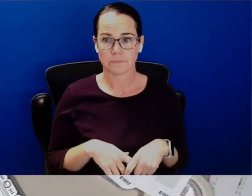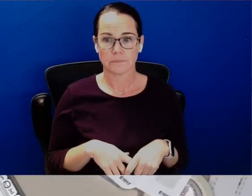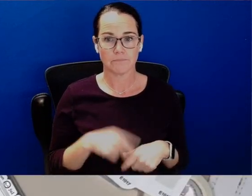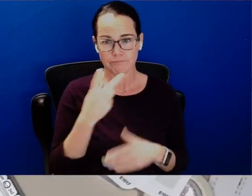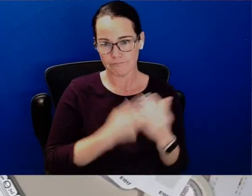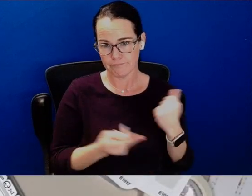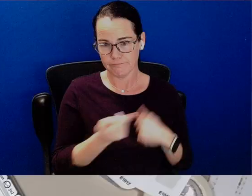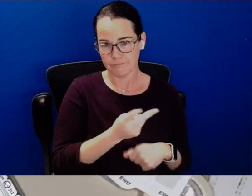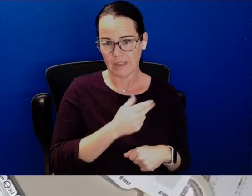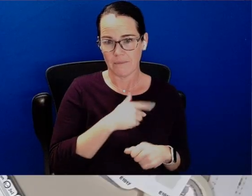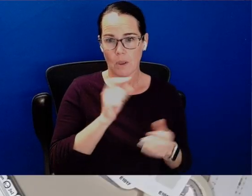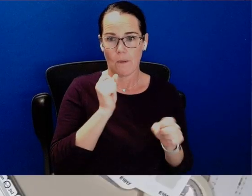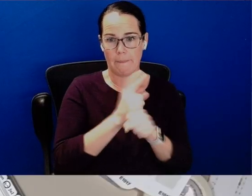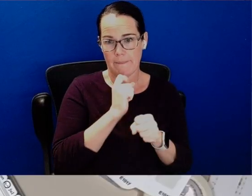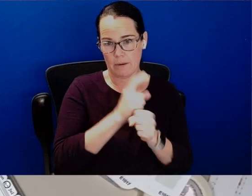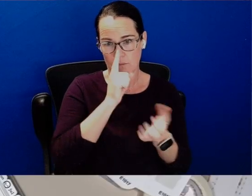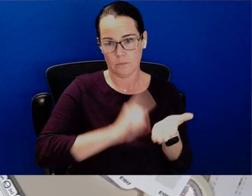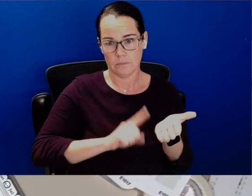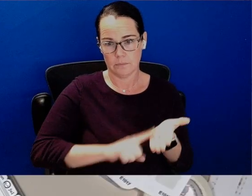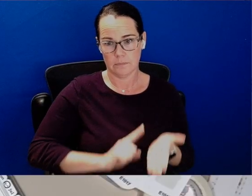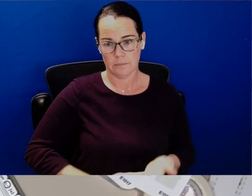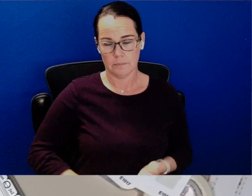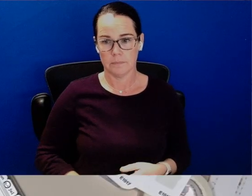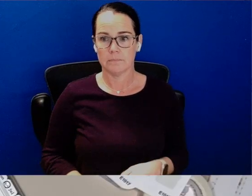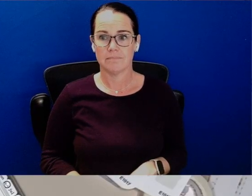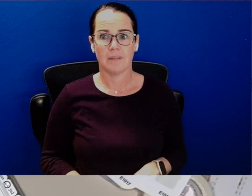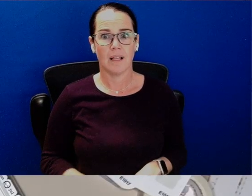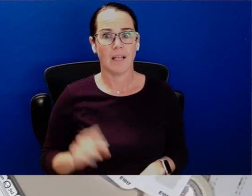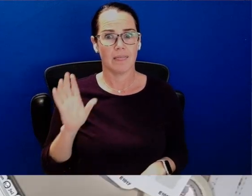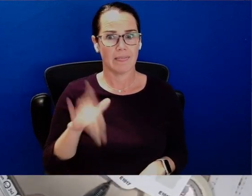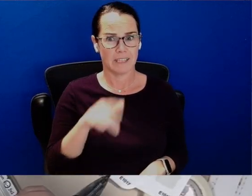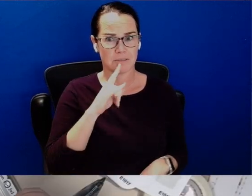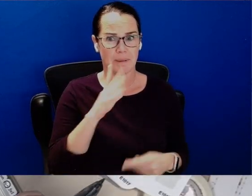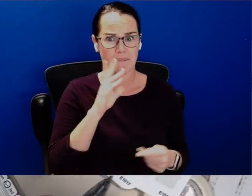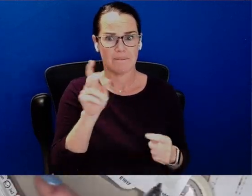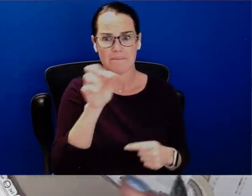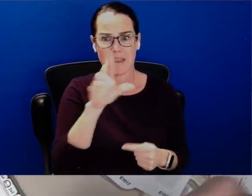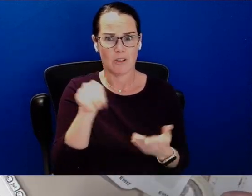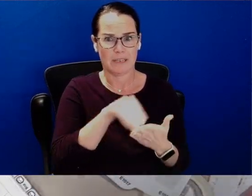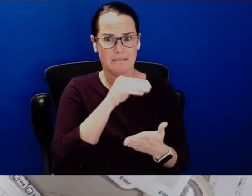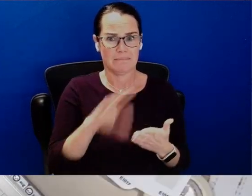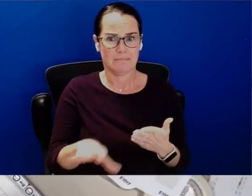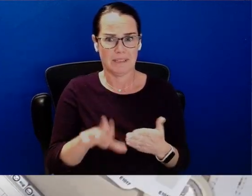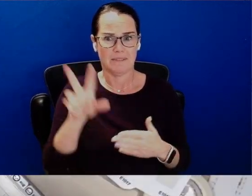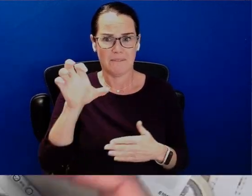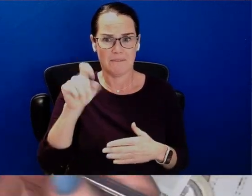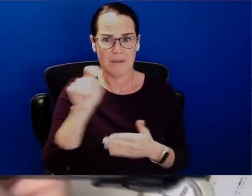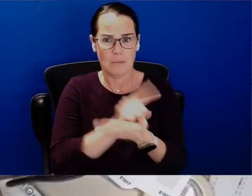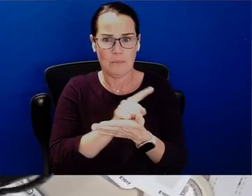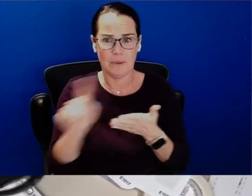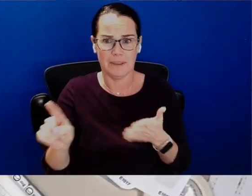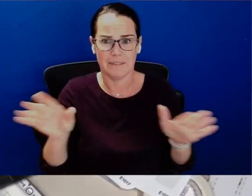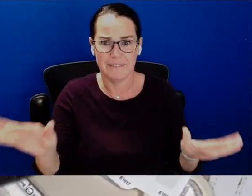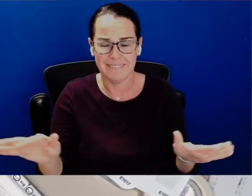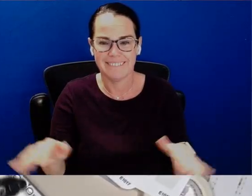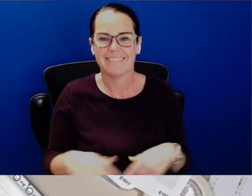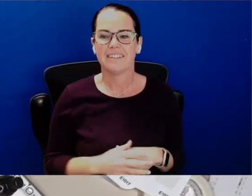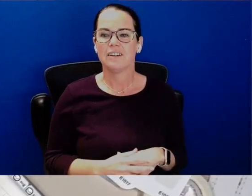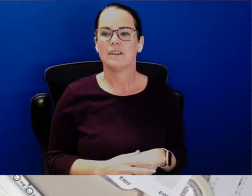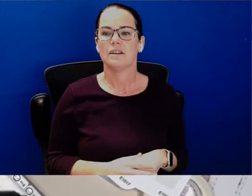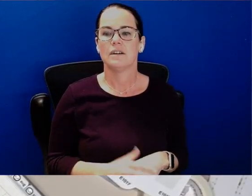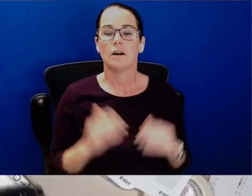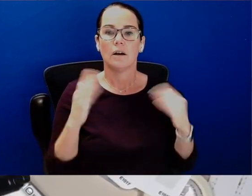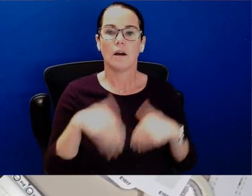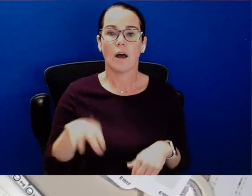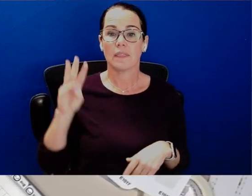They have their annuals that day. That's going to be a very expensive vet week. All right, on the 6th, I'm